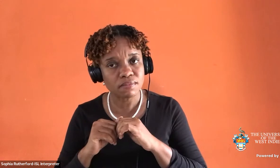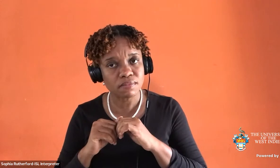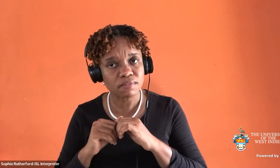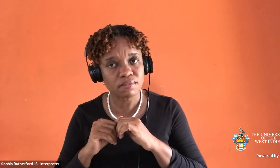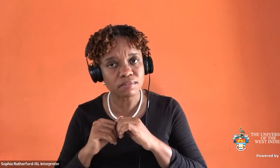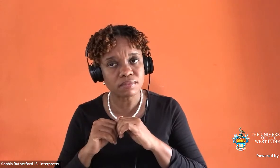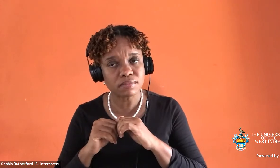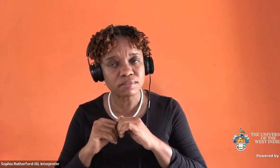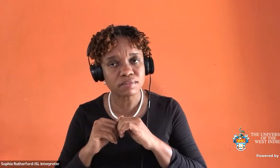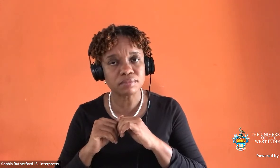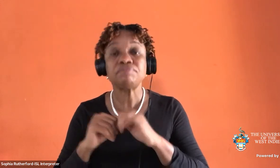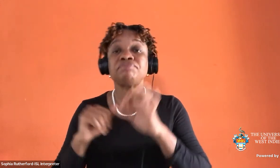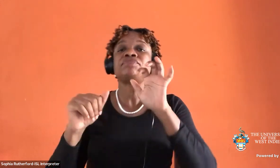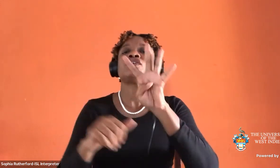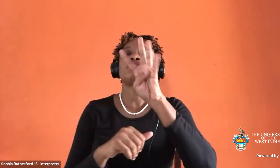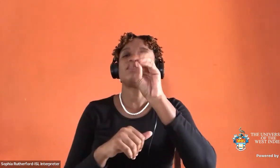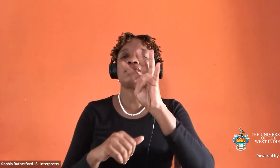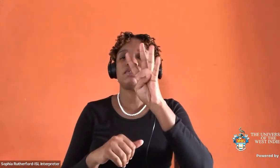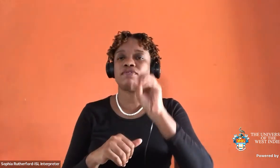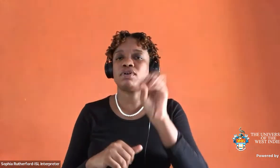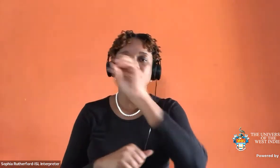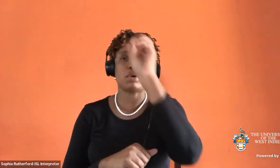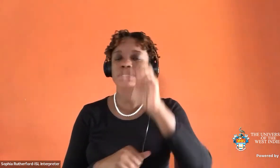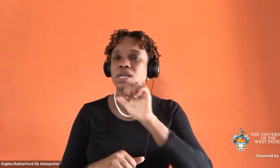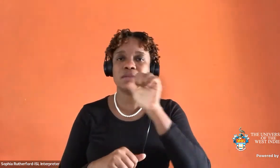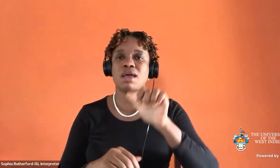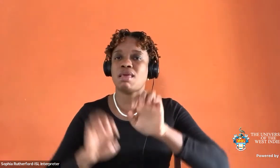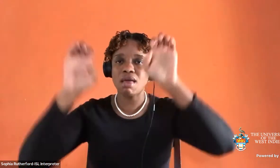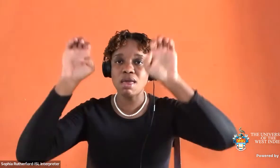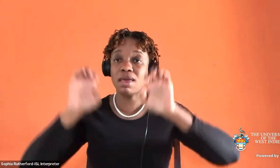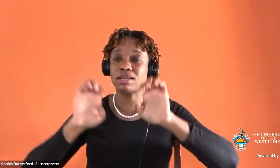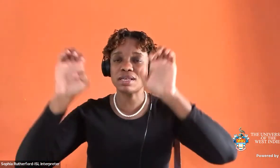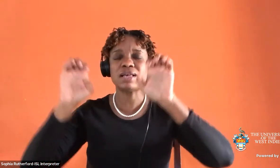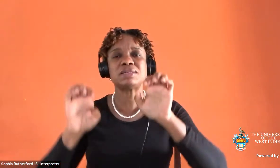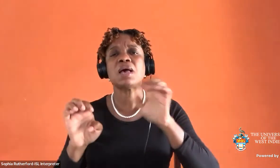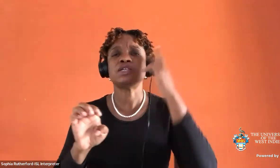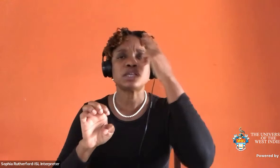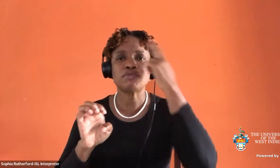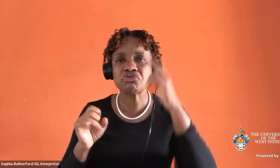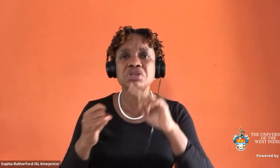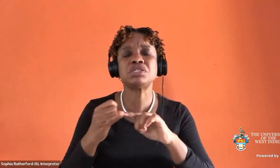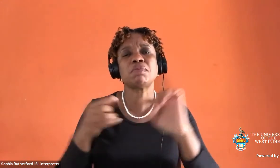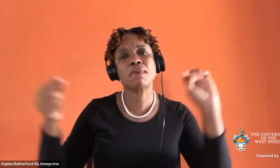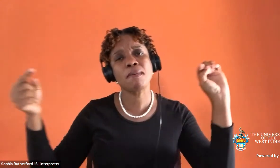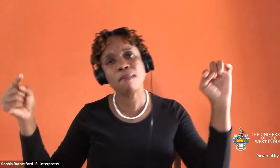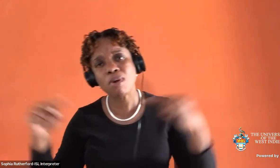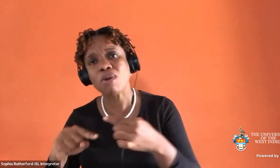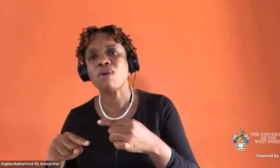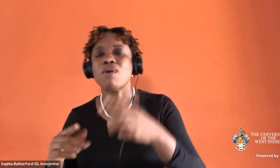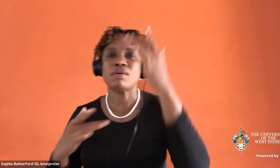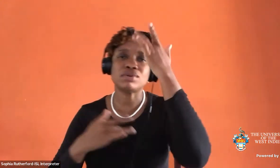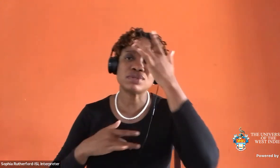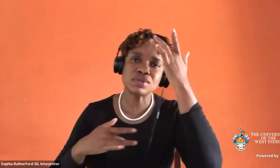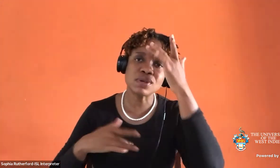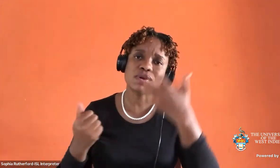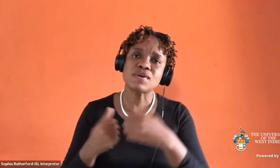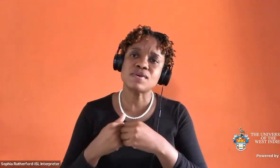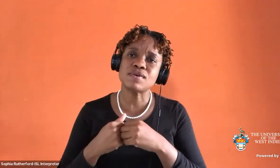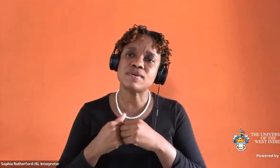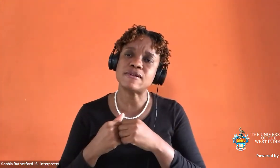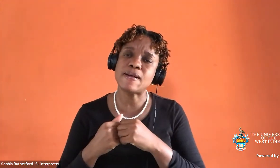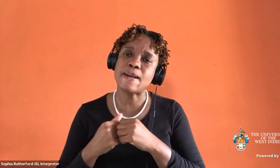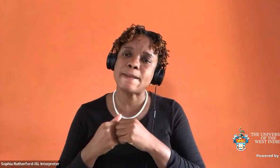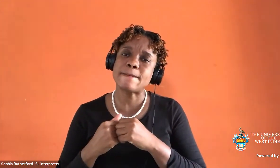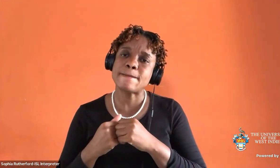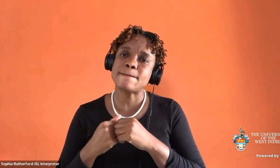the 40% that are not exercising, they have reasons in terms of pain, illness, and so forth. And you're saying that there